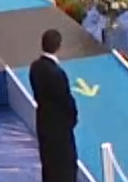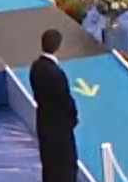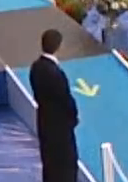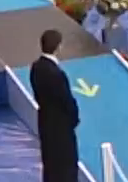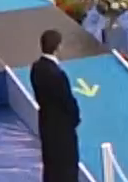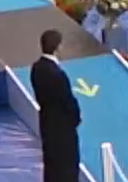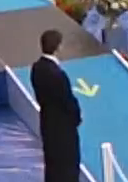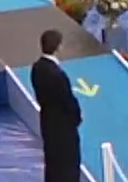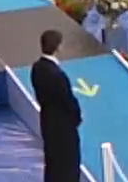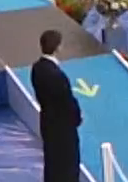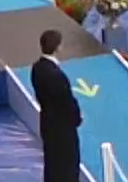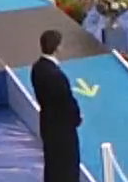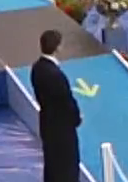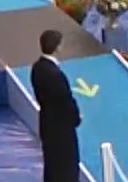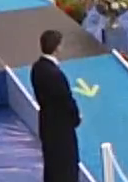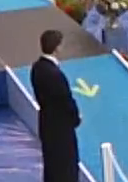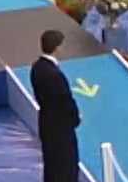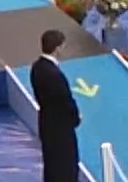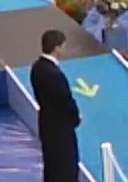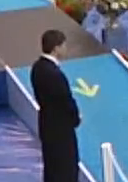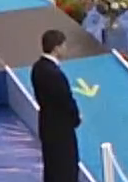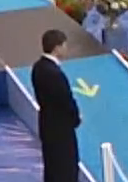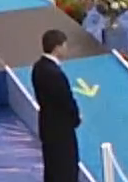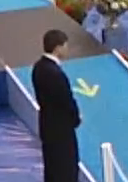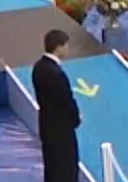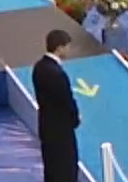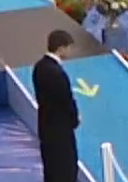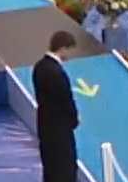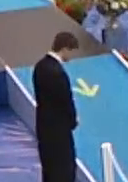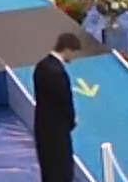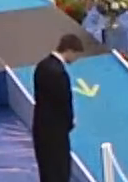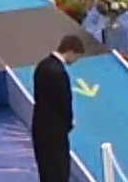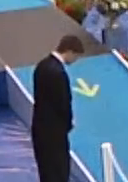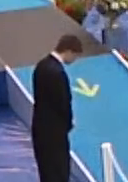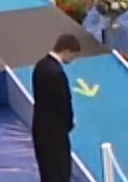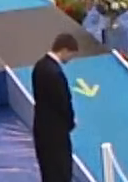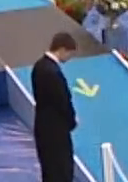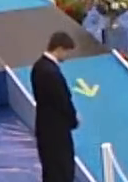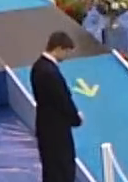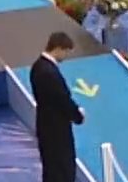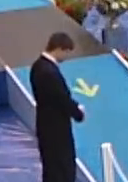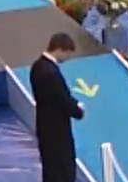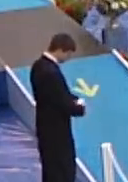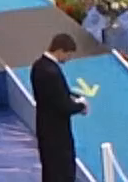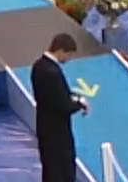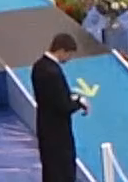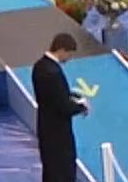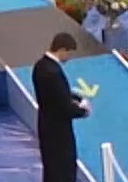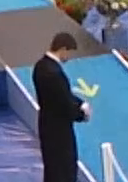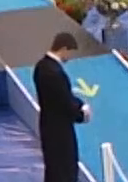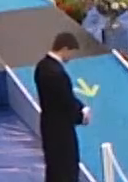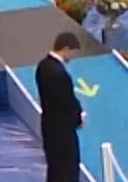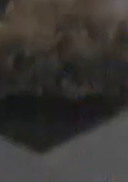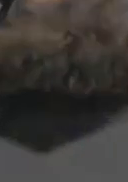And I would ask that after the invocation, if you would remain standing for our national anthem. Let us pray.